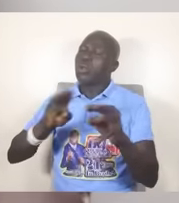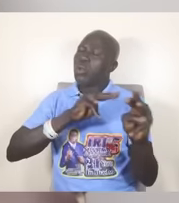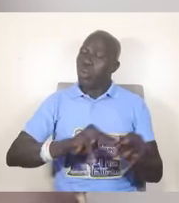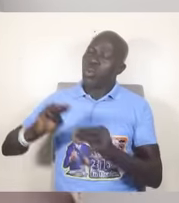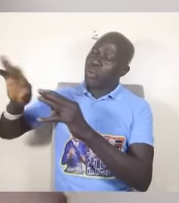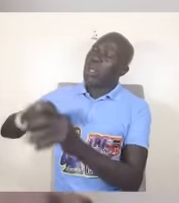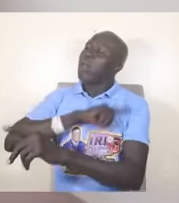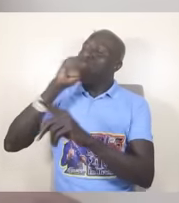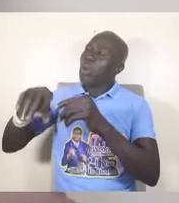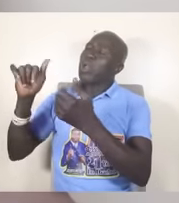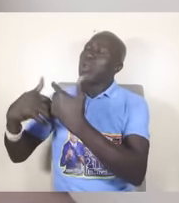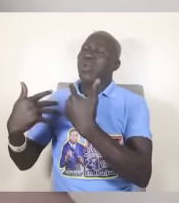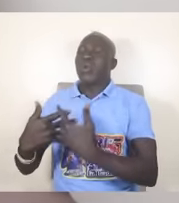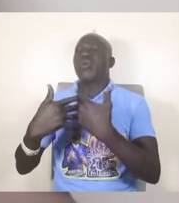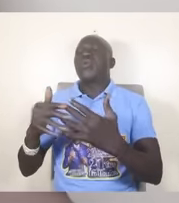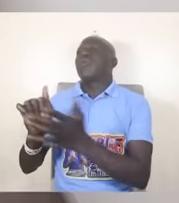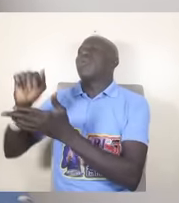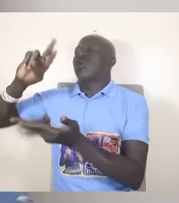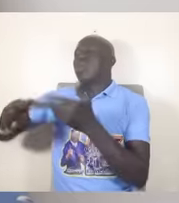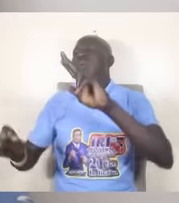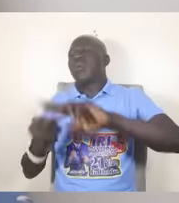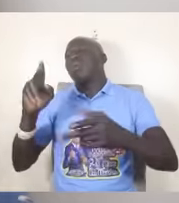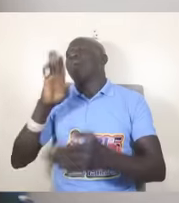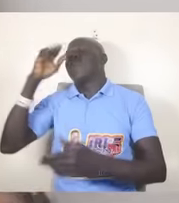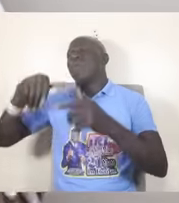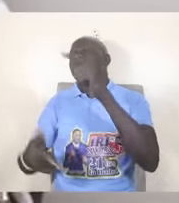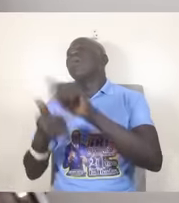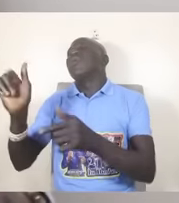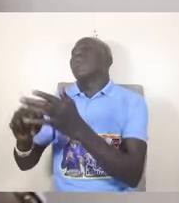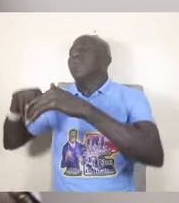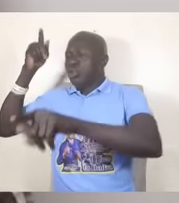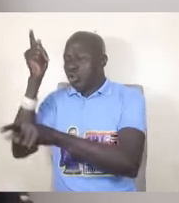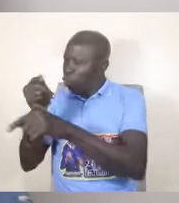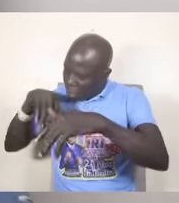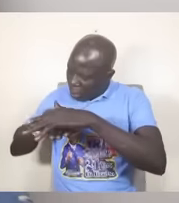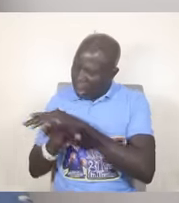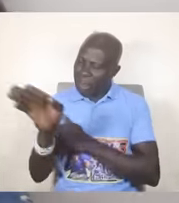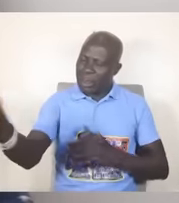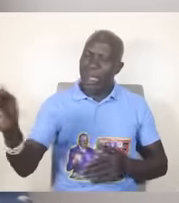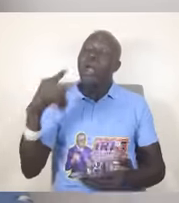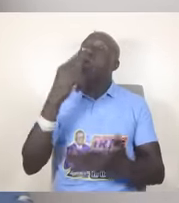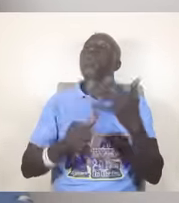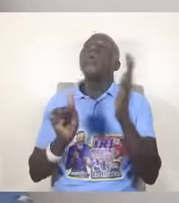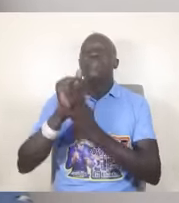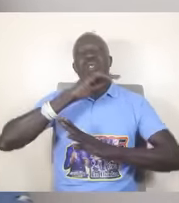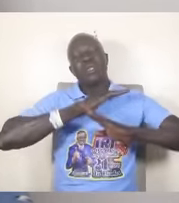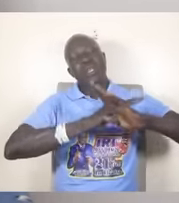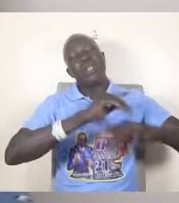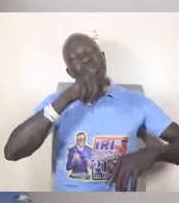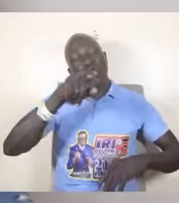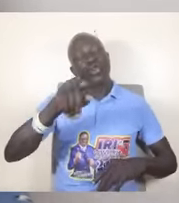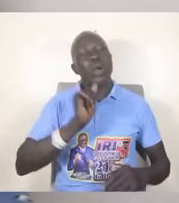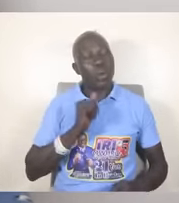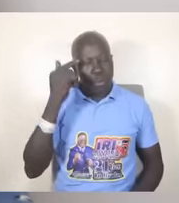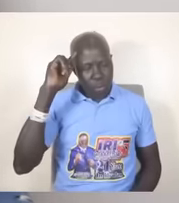Nigba ta won elegbe re se tan. After your troops mates graduate. Ni wo se wole sibe. You are just get admission. Get lo da wo duro. What's laying you? Mo fe